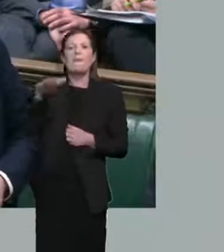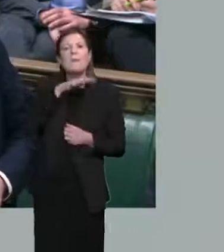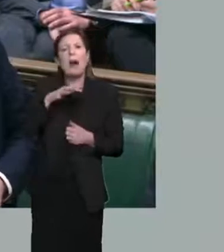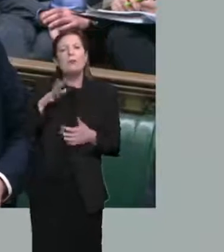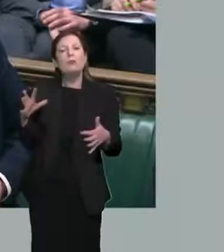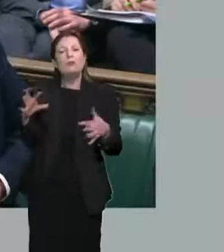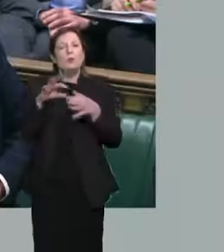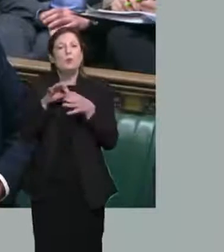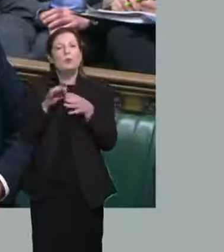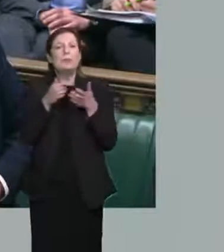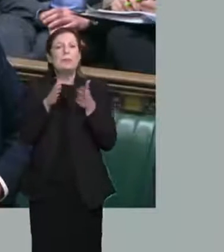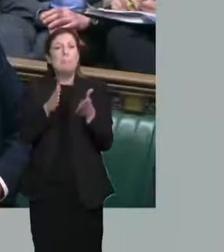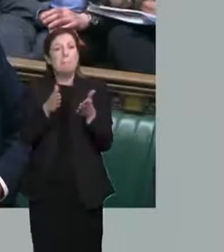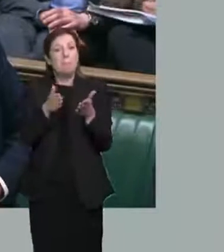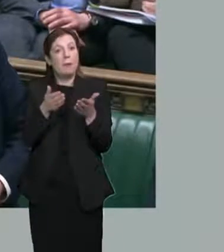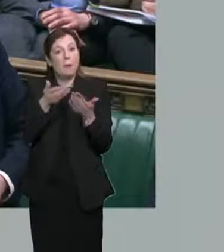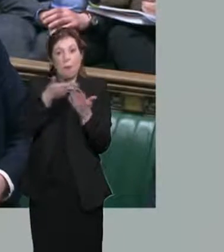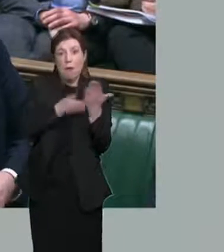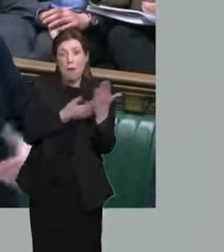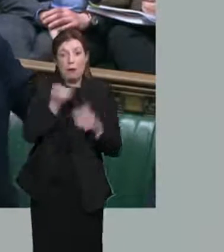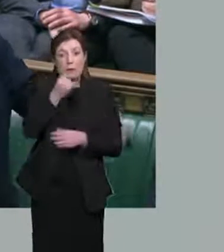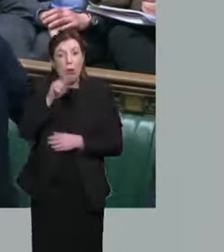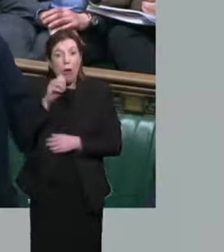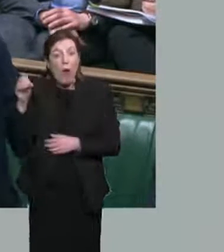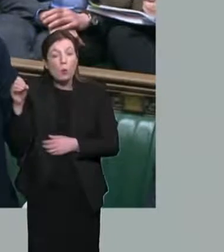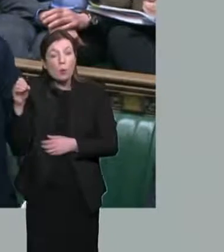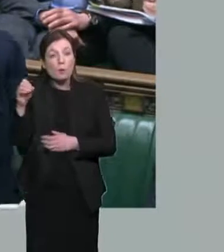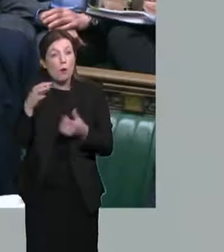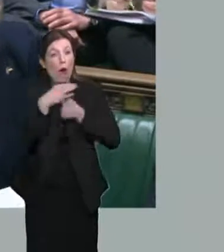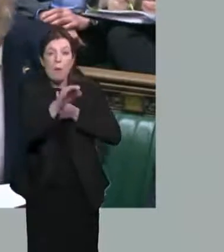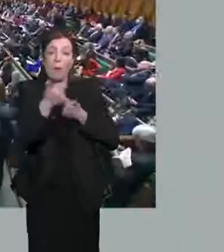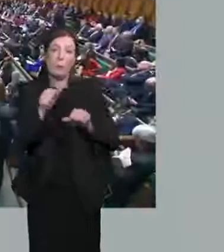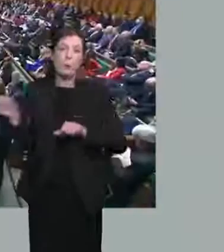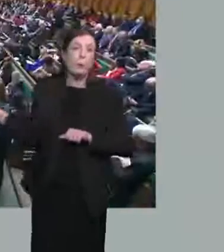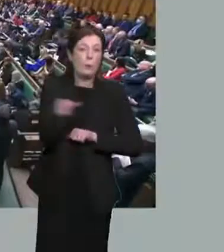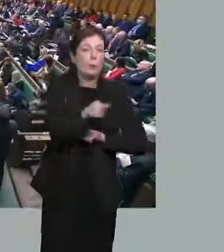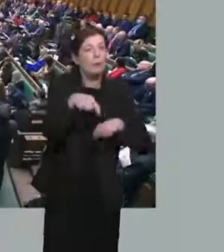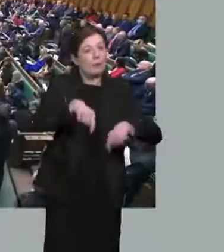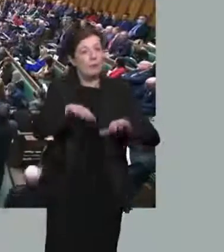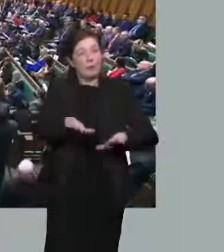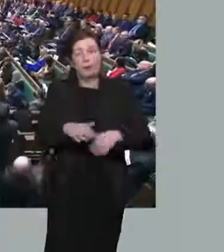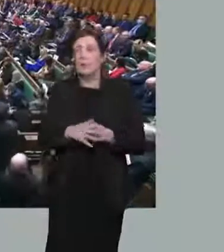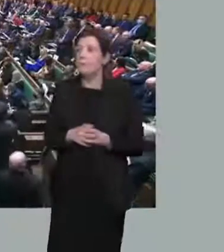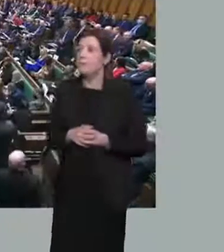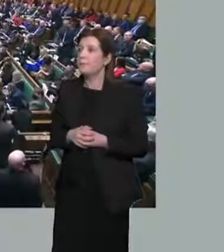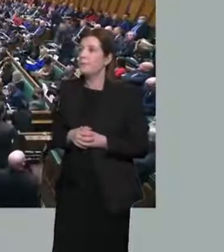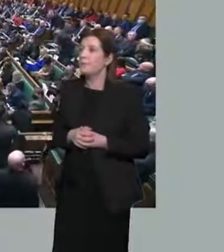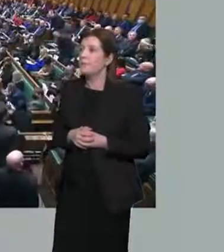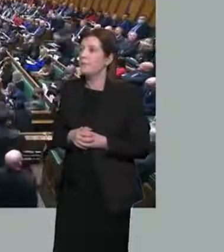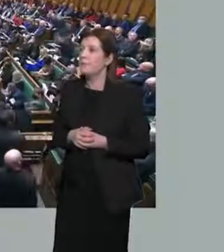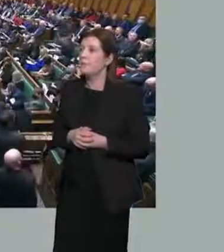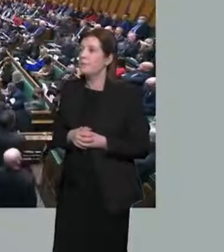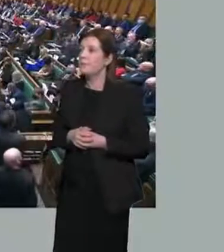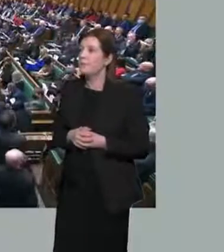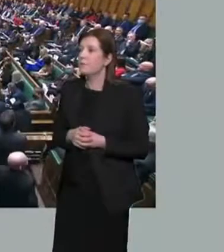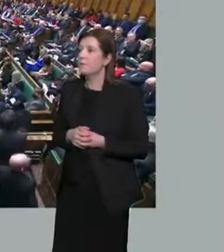scheme alone, I think the numbers are now running in excess of 16,000 people coming here. Kenny McCaskill. Thank you, Mr. Speaker. Whilst Ofgem